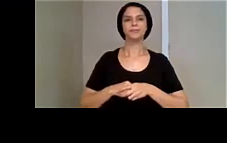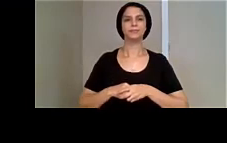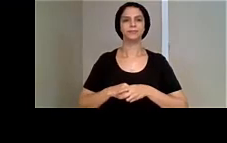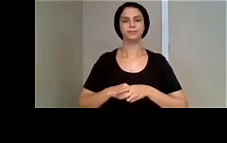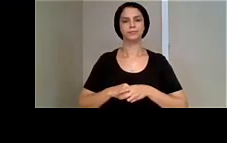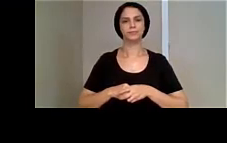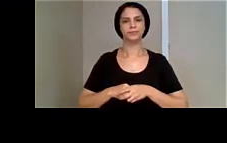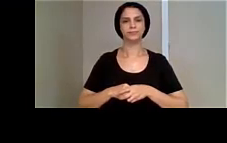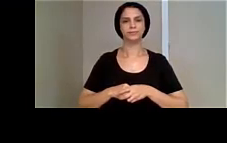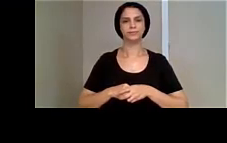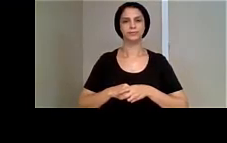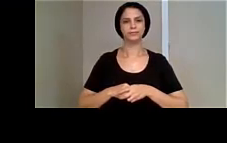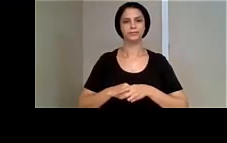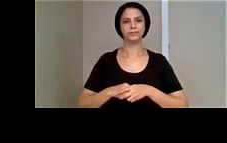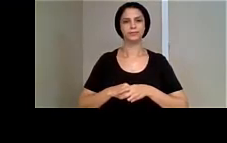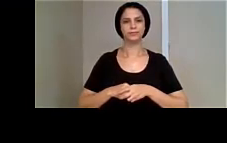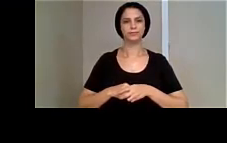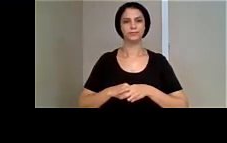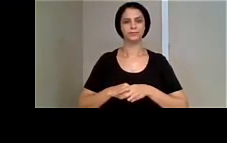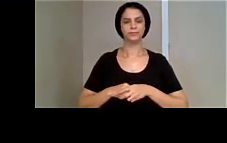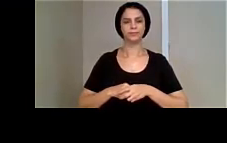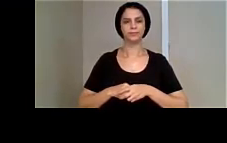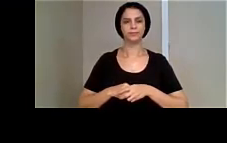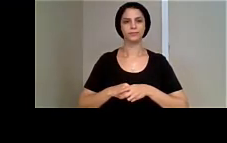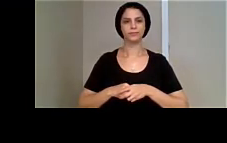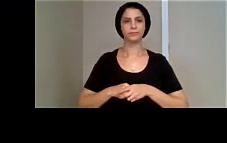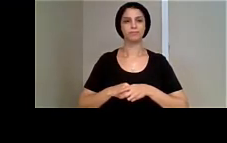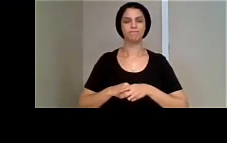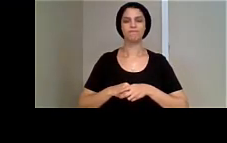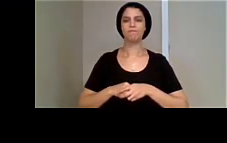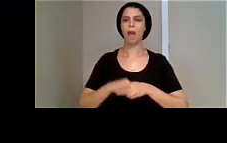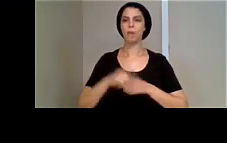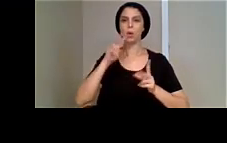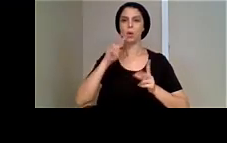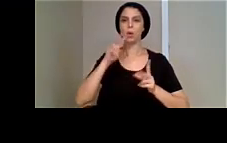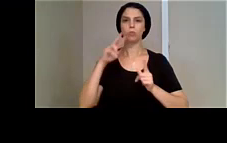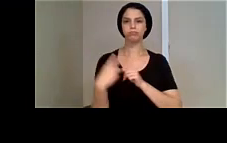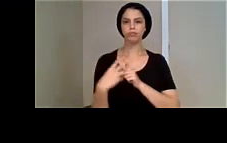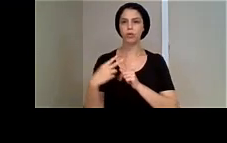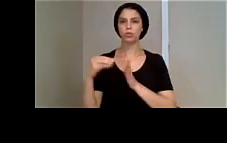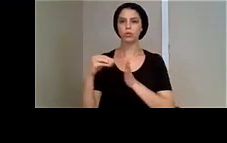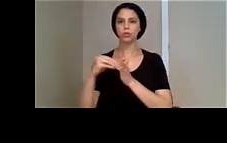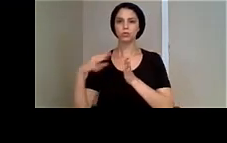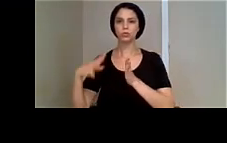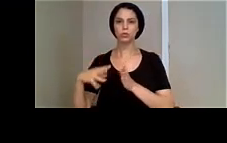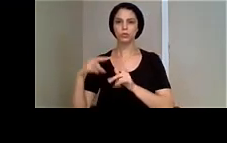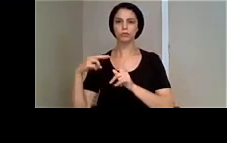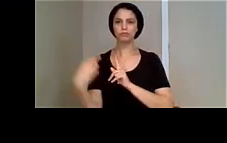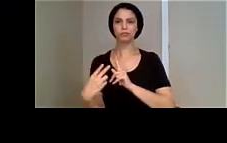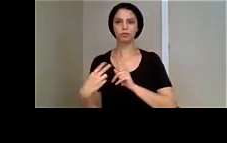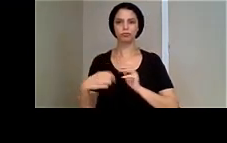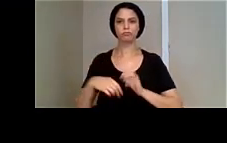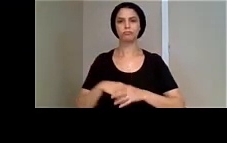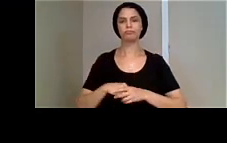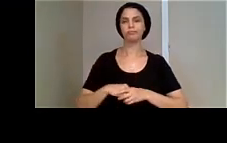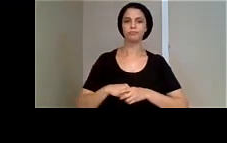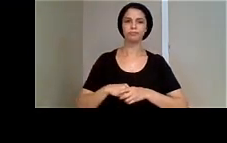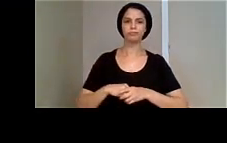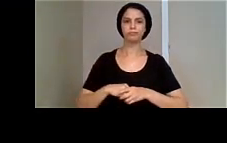And I'm going to go to student view so that we can see how it looks like for a